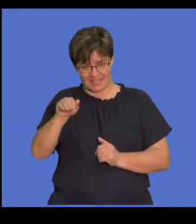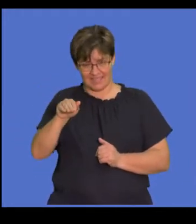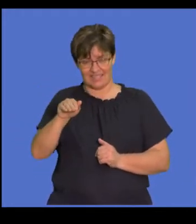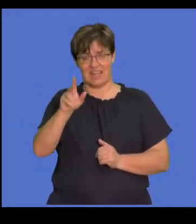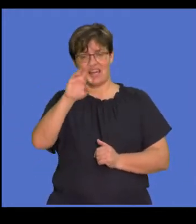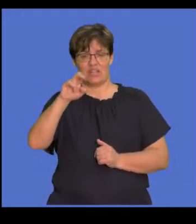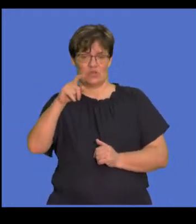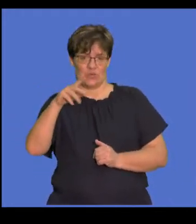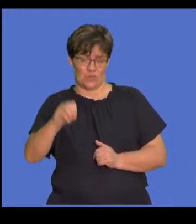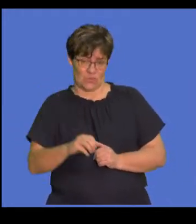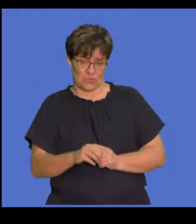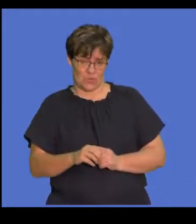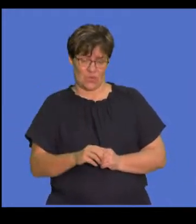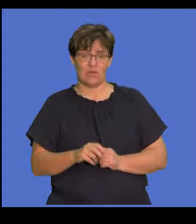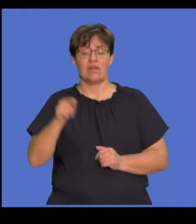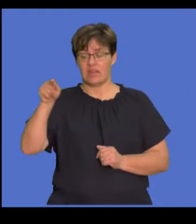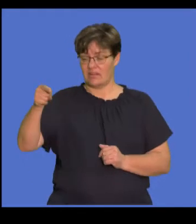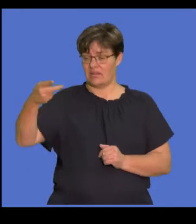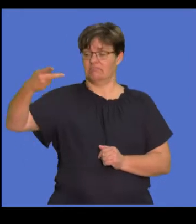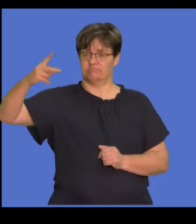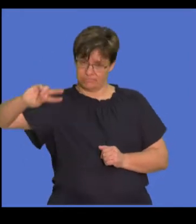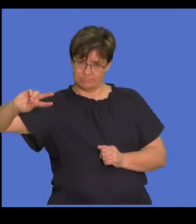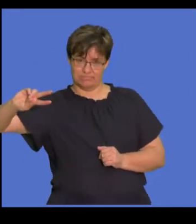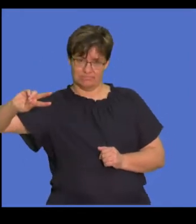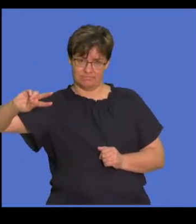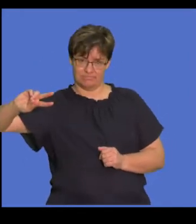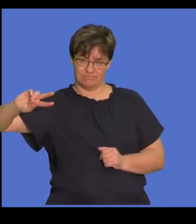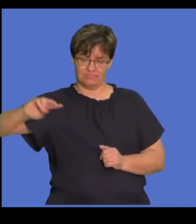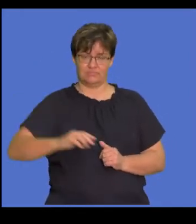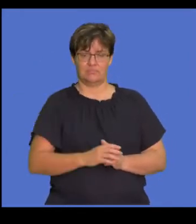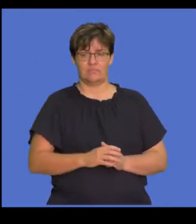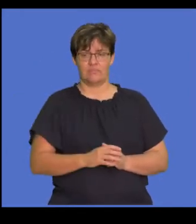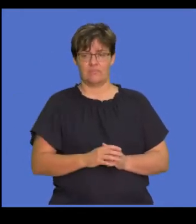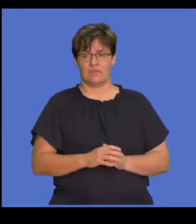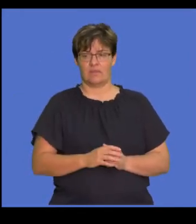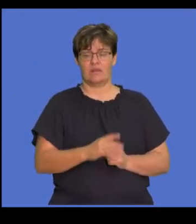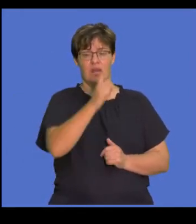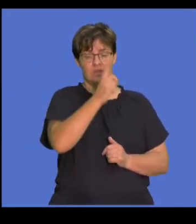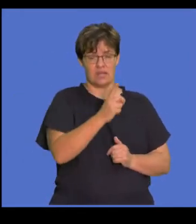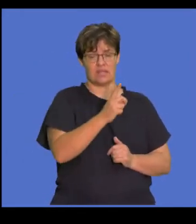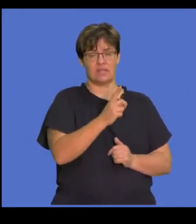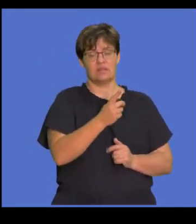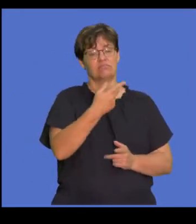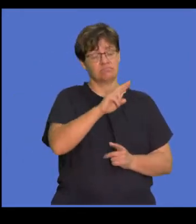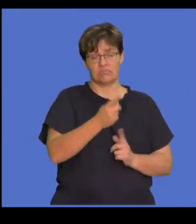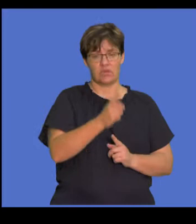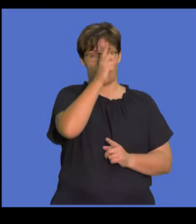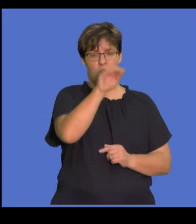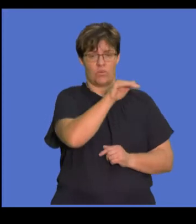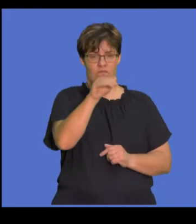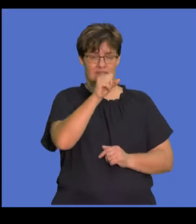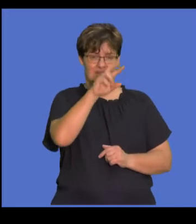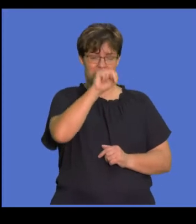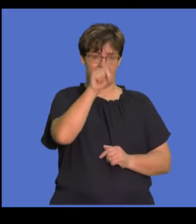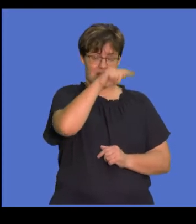1 divided by the ratio, the numerator and the denominator, they swap. So my 3